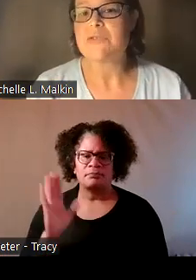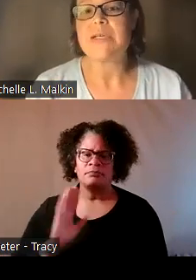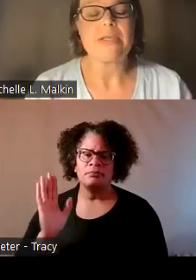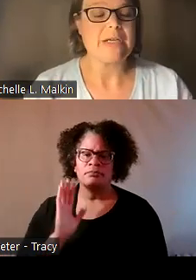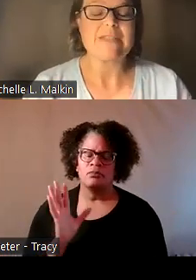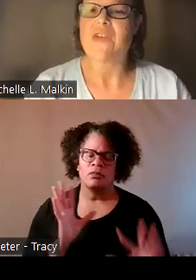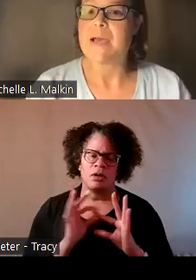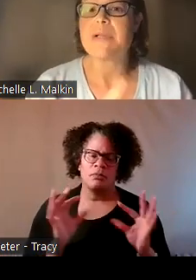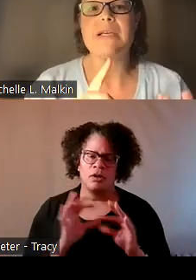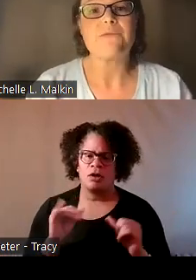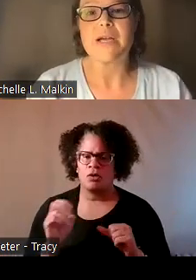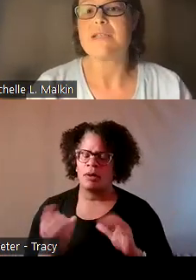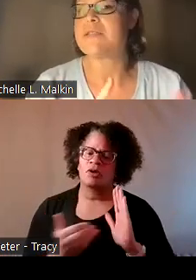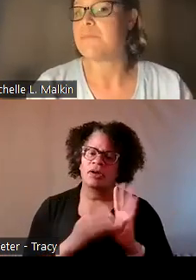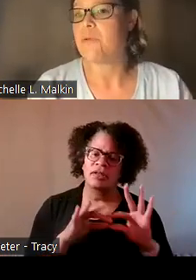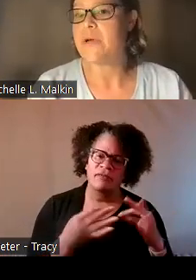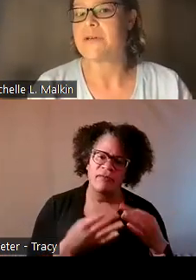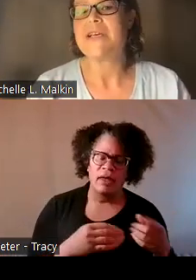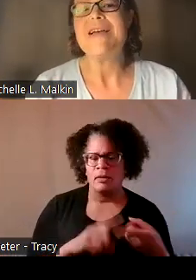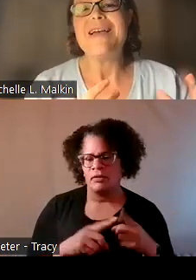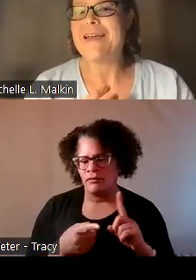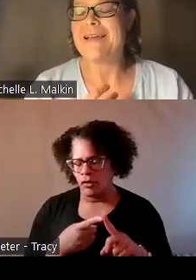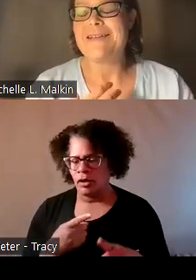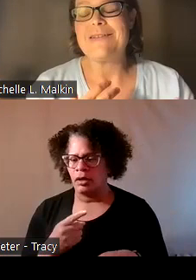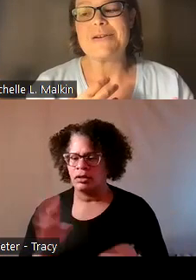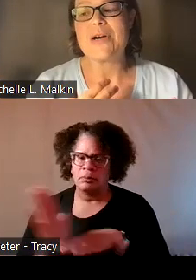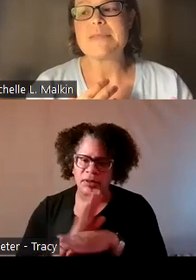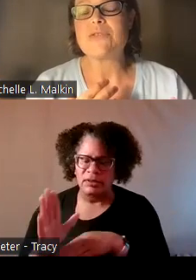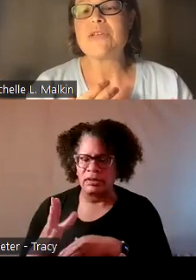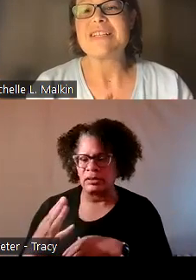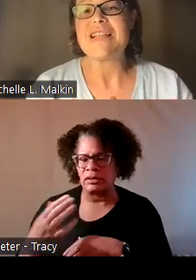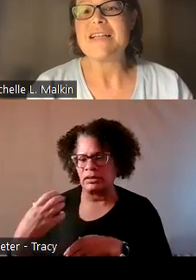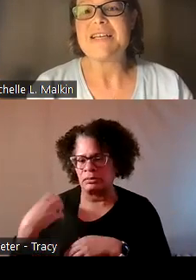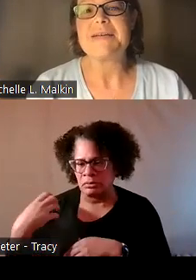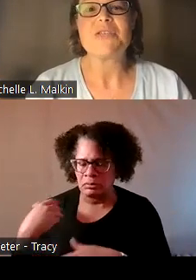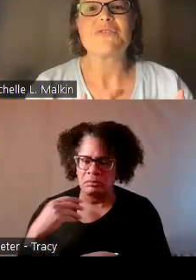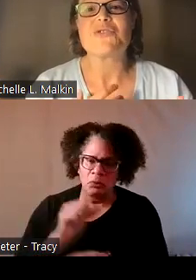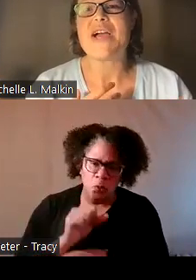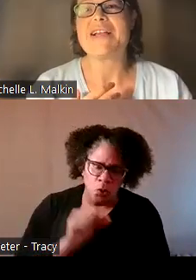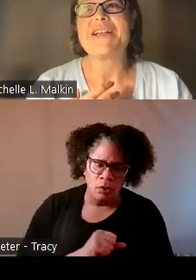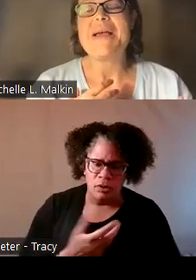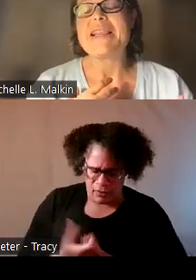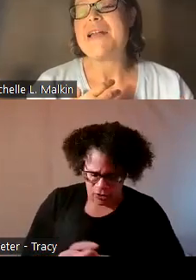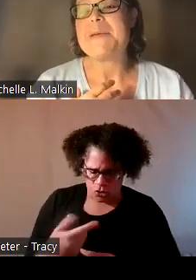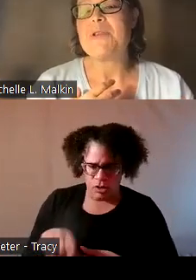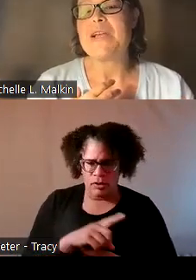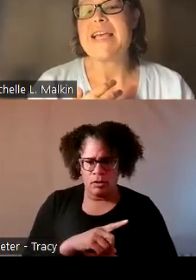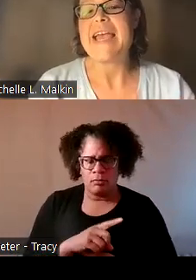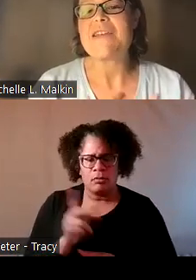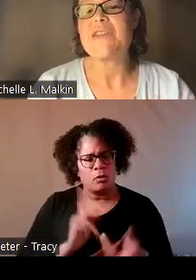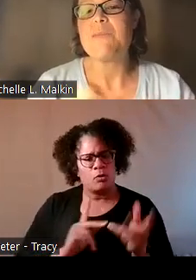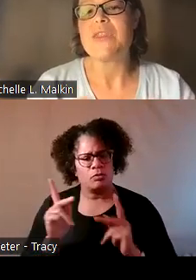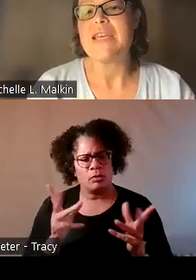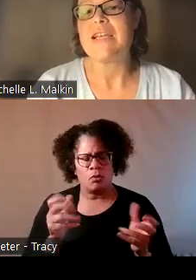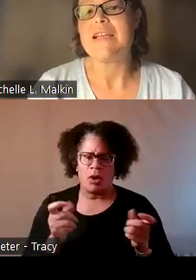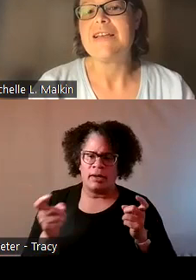most of these crimes are against family, friends, employers, and they're crimes of trust. And a lot of times those are a lot of people like to